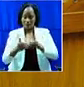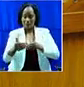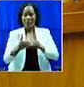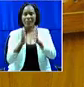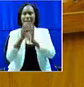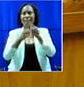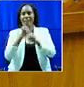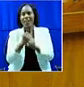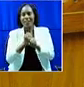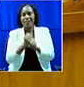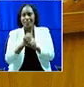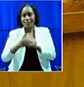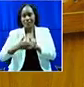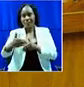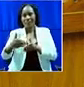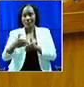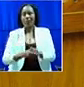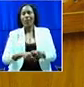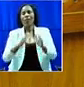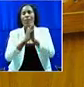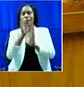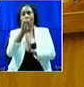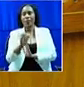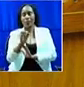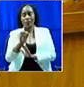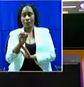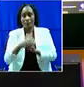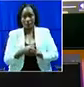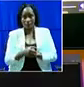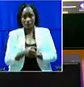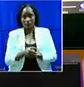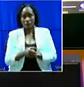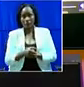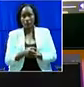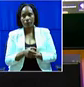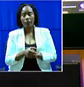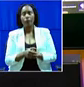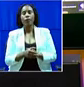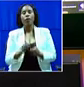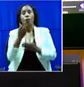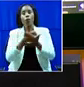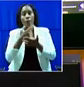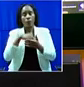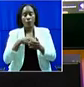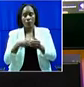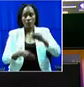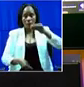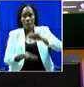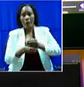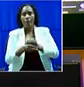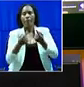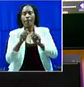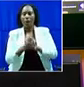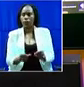annum. Our recovery will be propelled by swift reforms to unleash